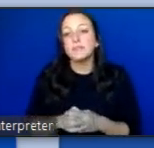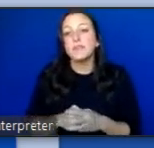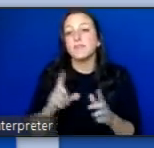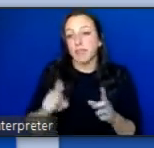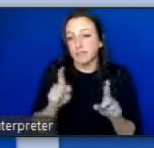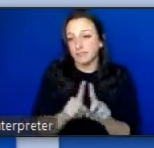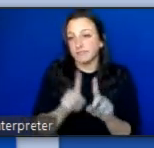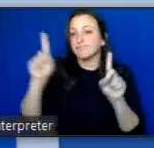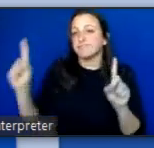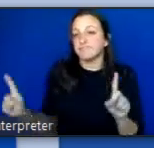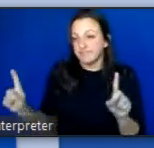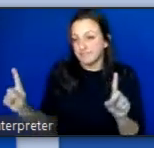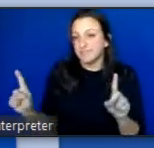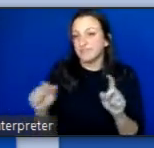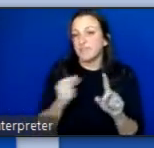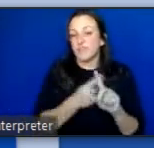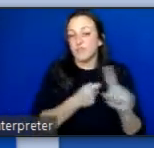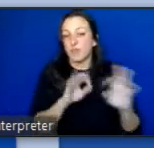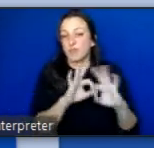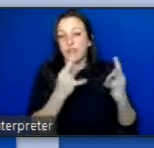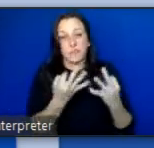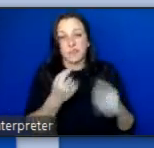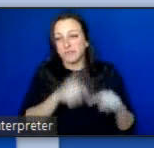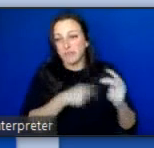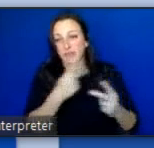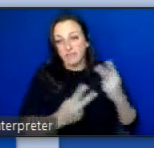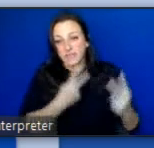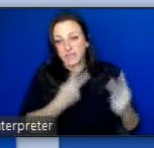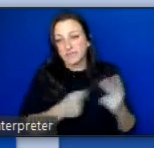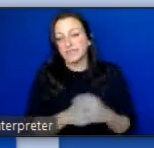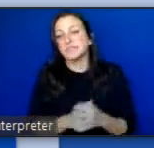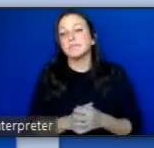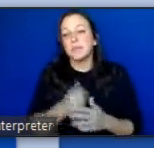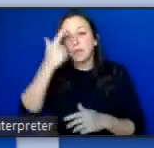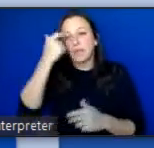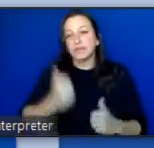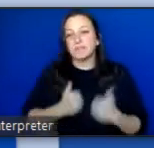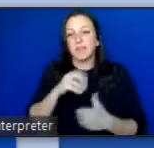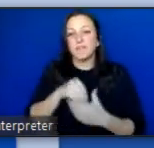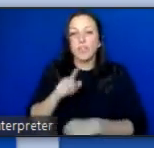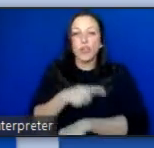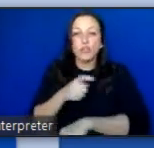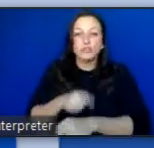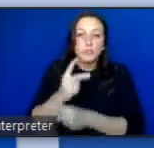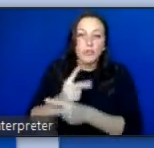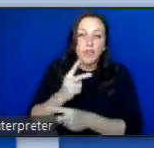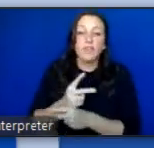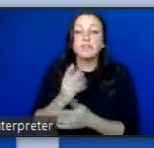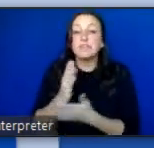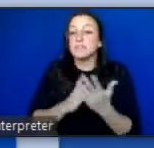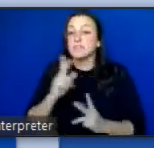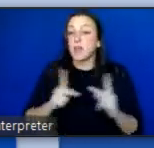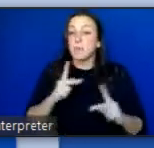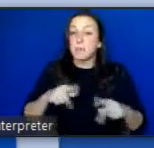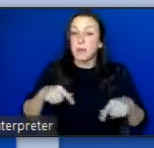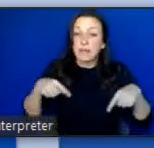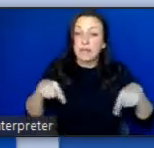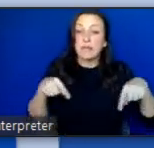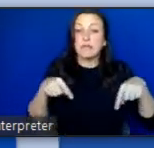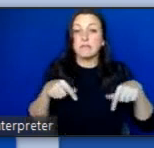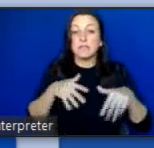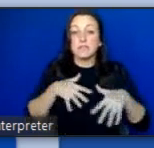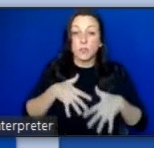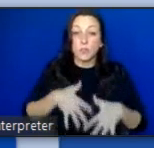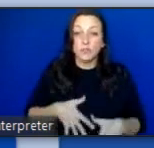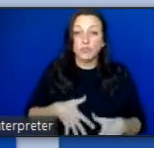care facilities. We suffered individually with anxiety and depression. We suffered from our